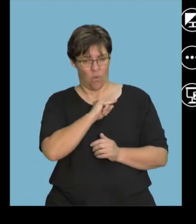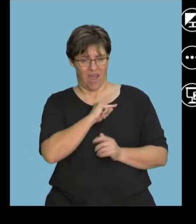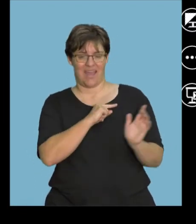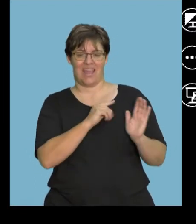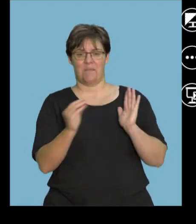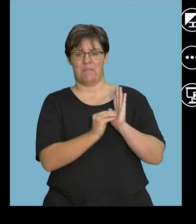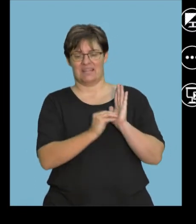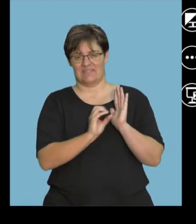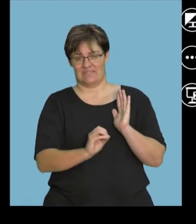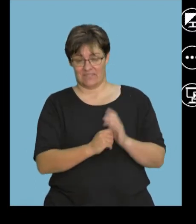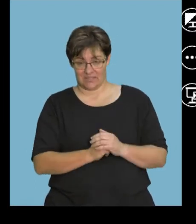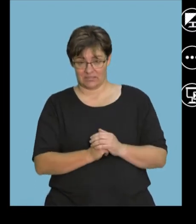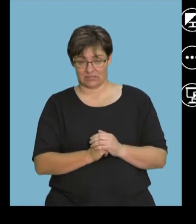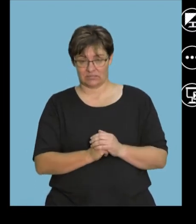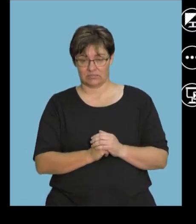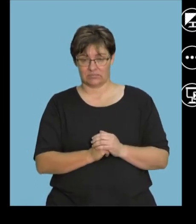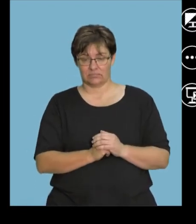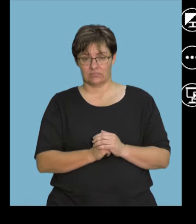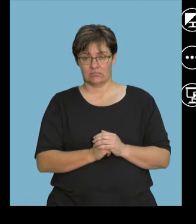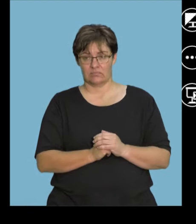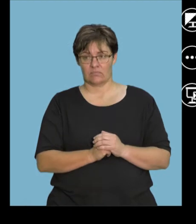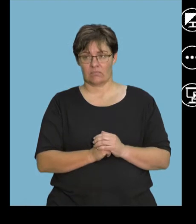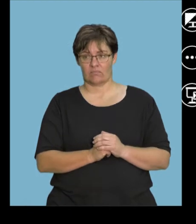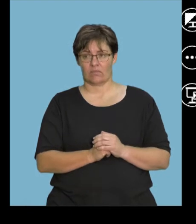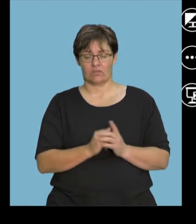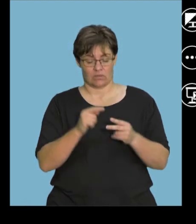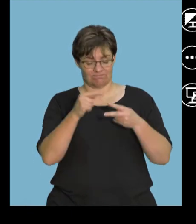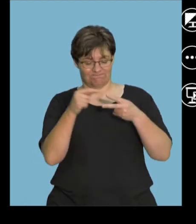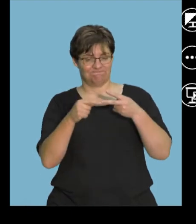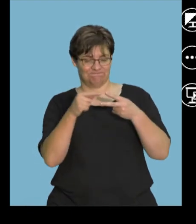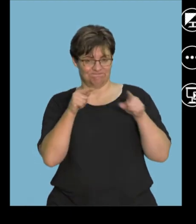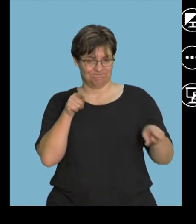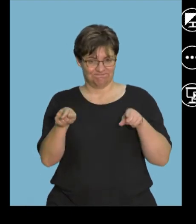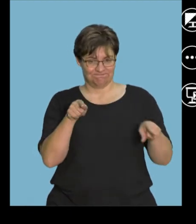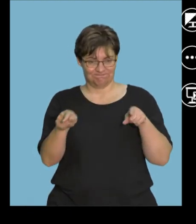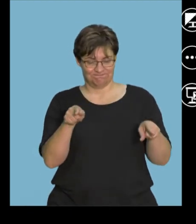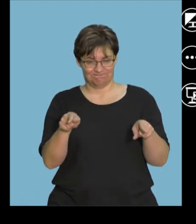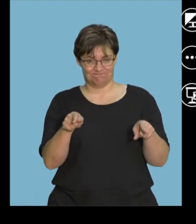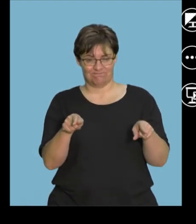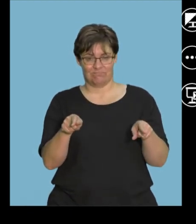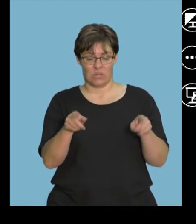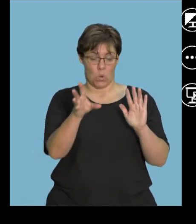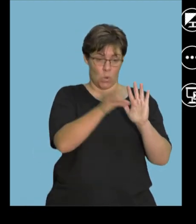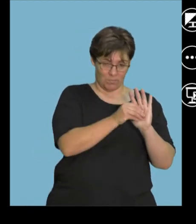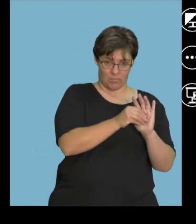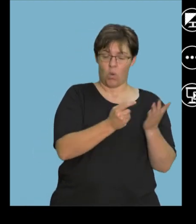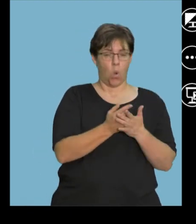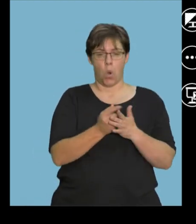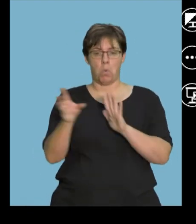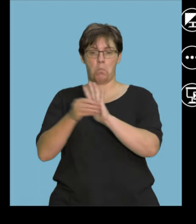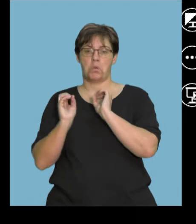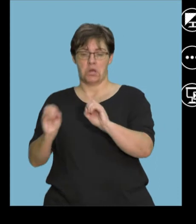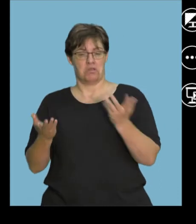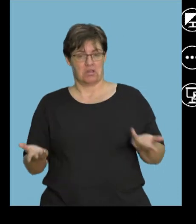as a result of the magnet. So the classification is then between these two, which is magnetic as well